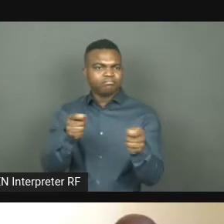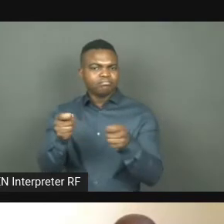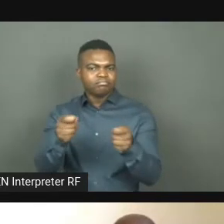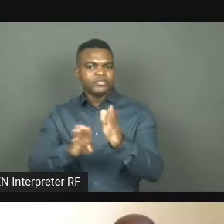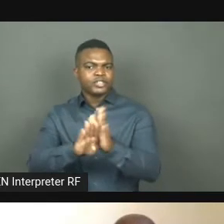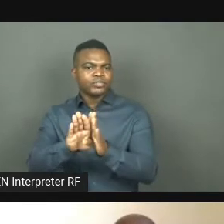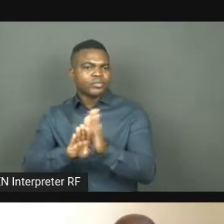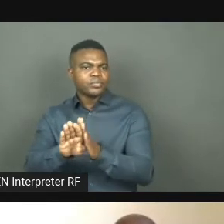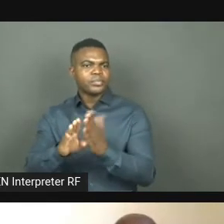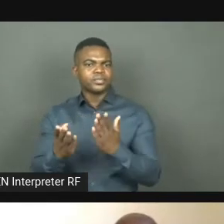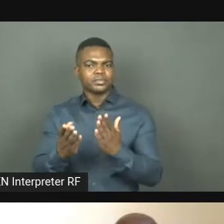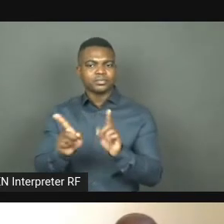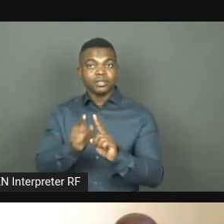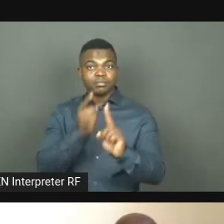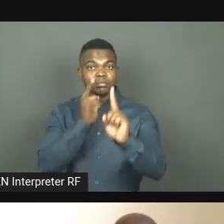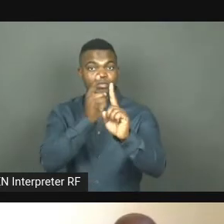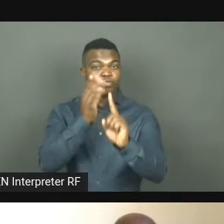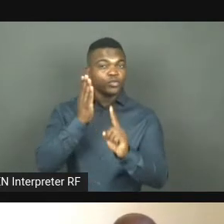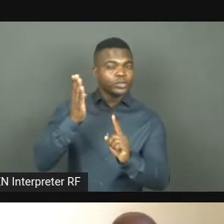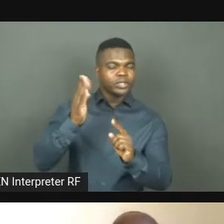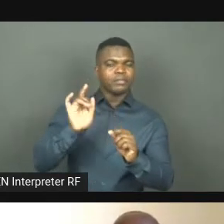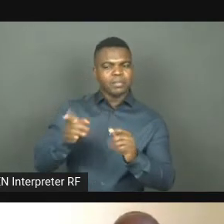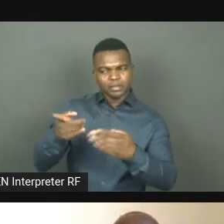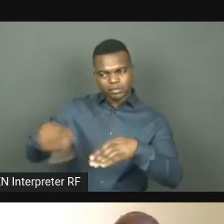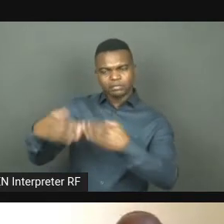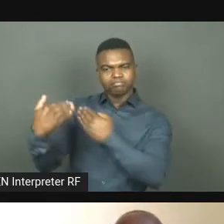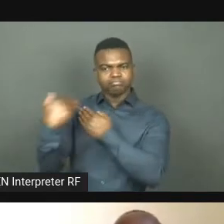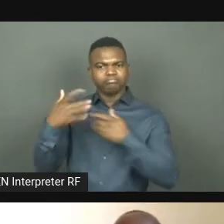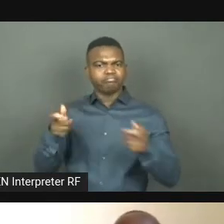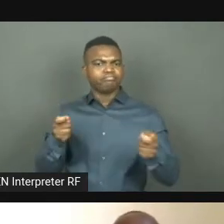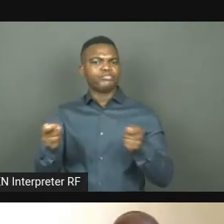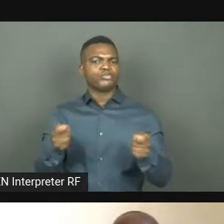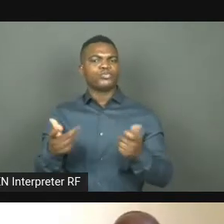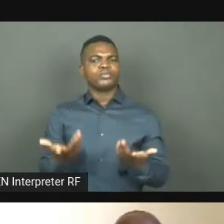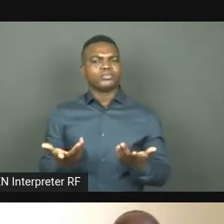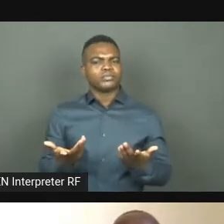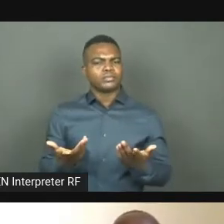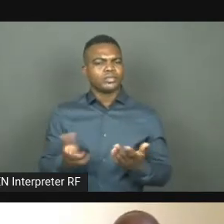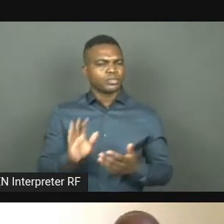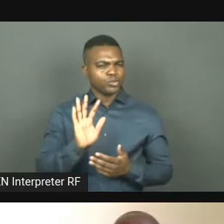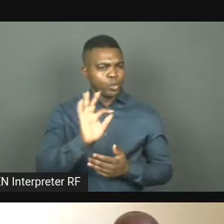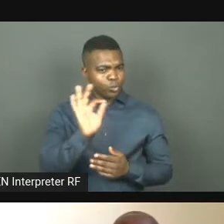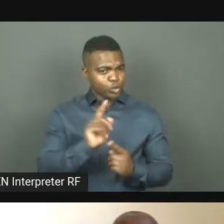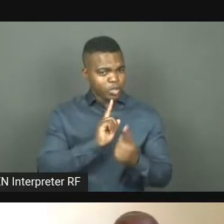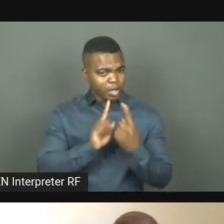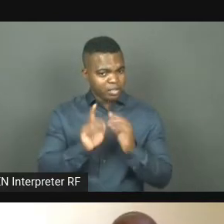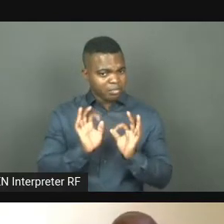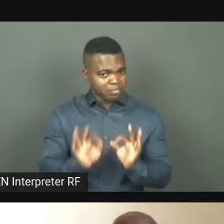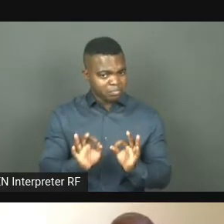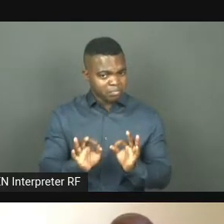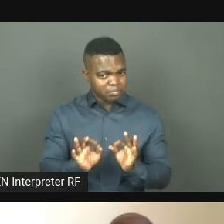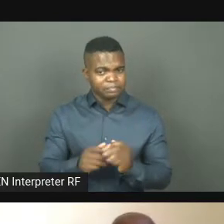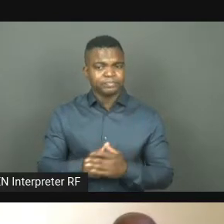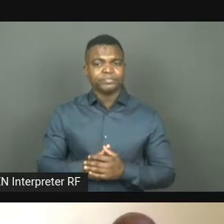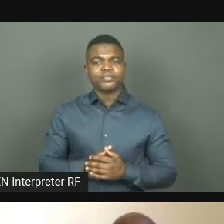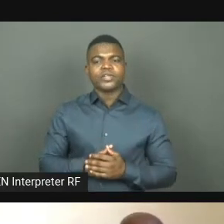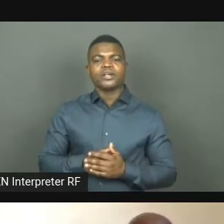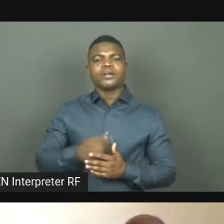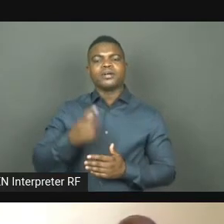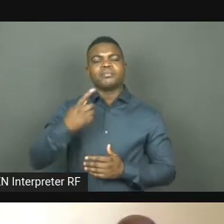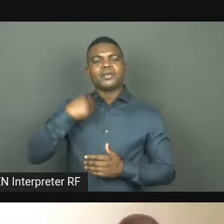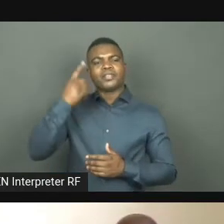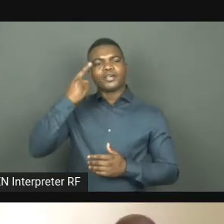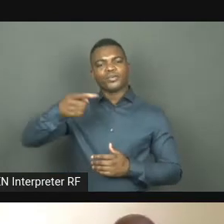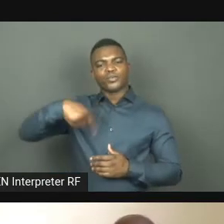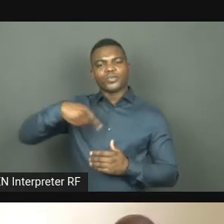denied someone an opportunity to go to education, get an education. And now you are the person who's on the